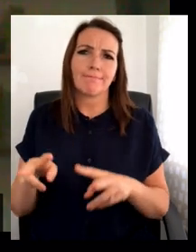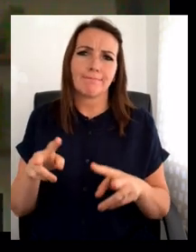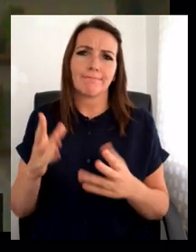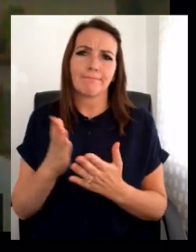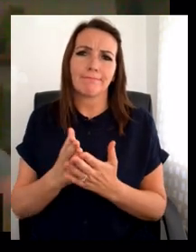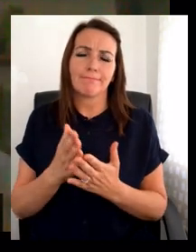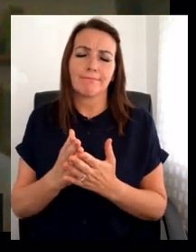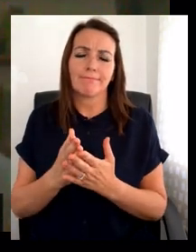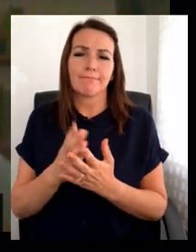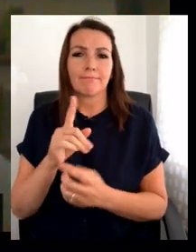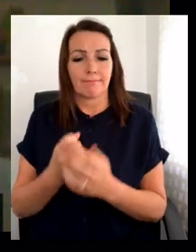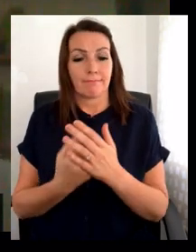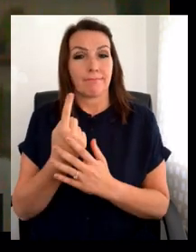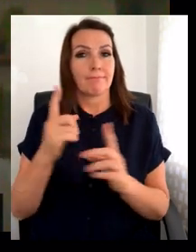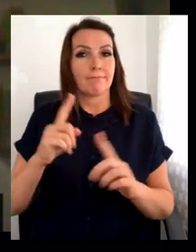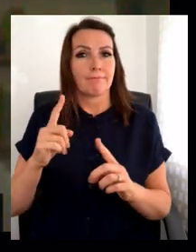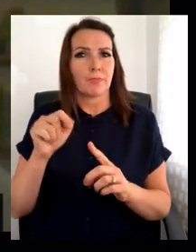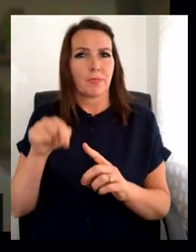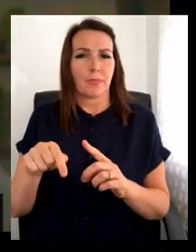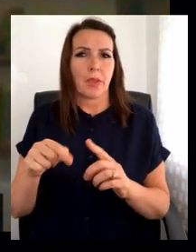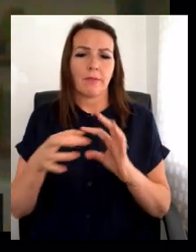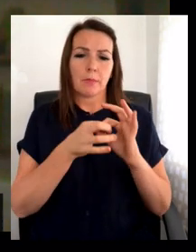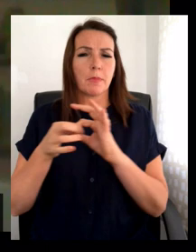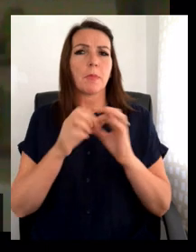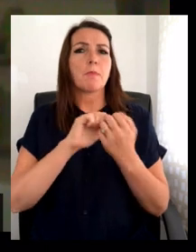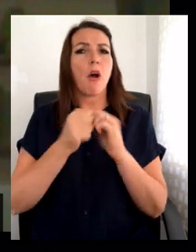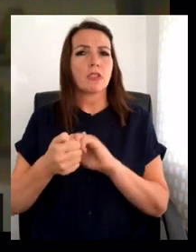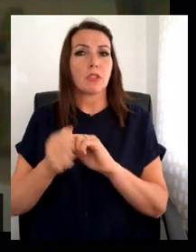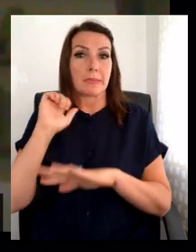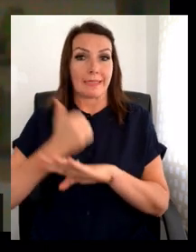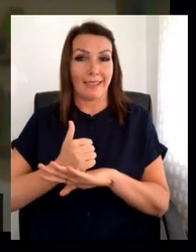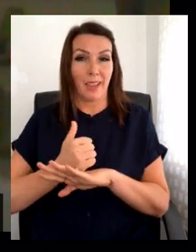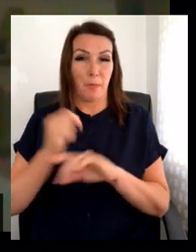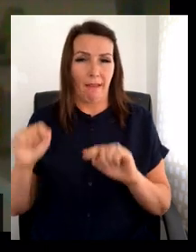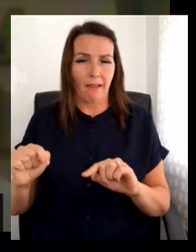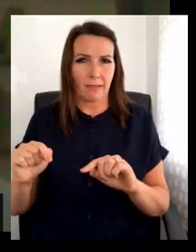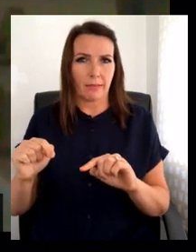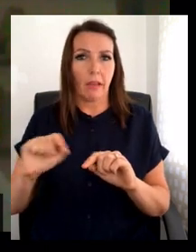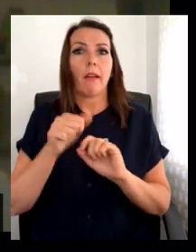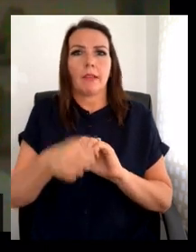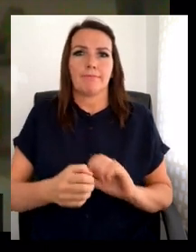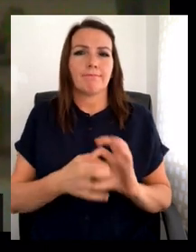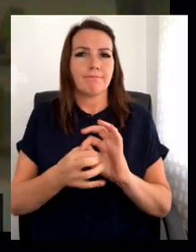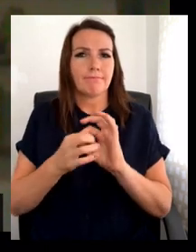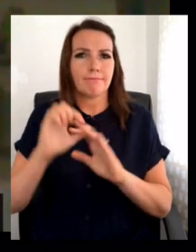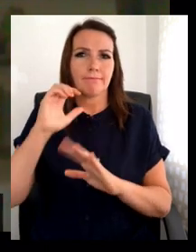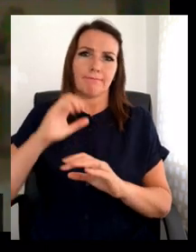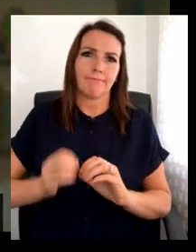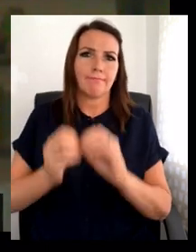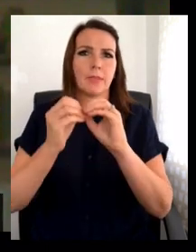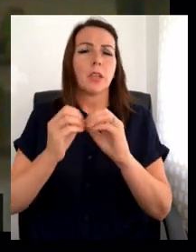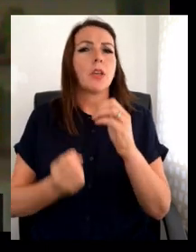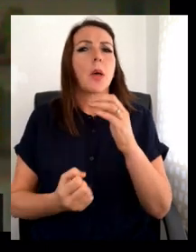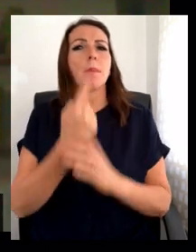these institutional partnerships that we set up. So it's a work that comes out of a collaboration between the Pop Out Theatre, which is an